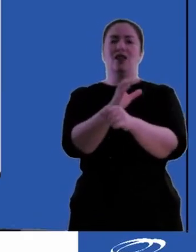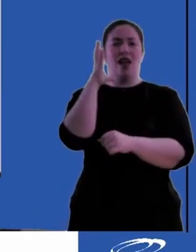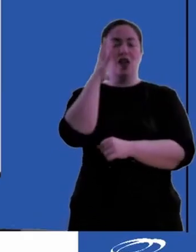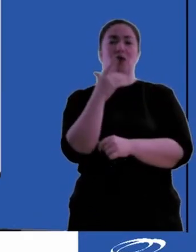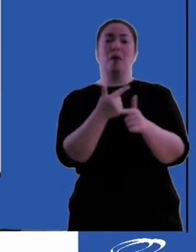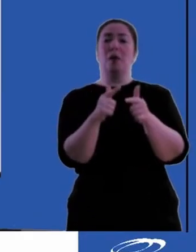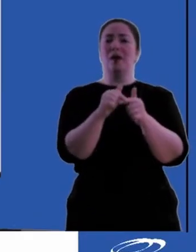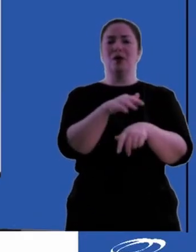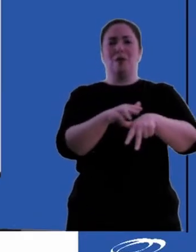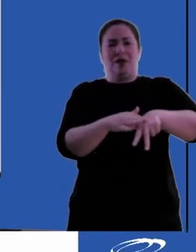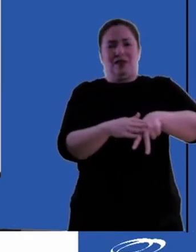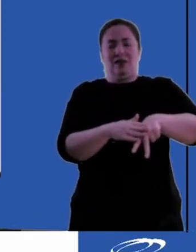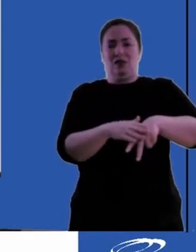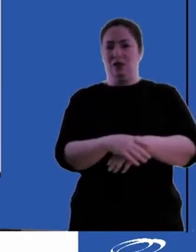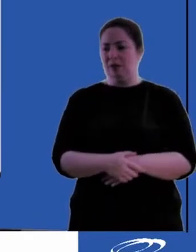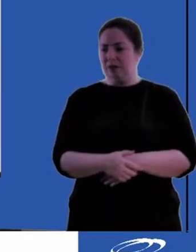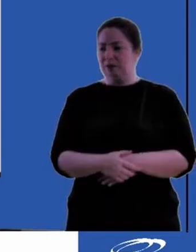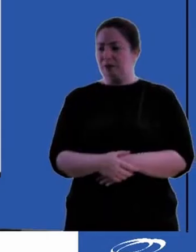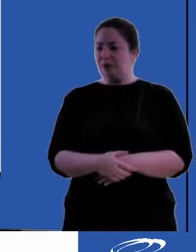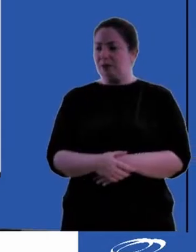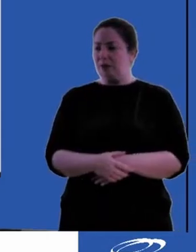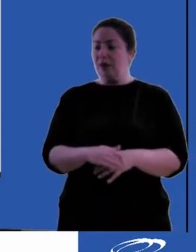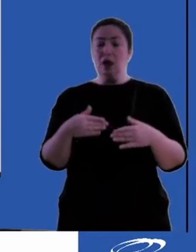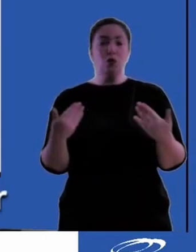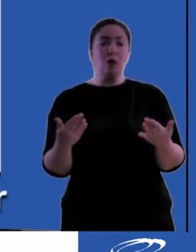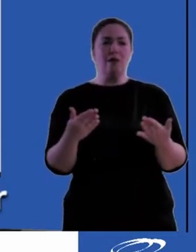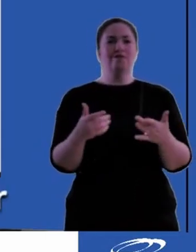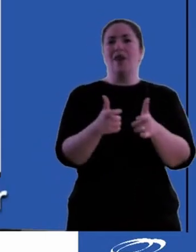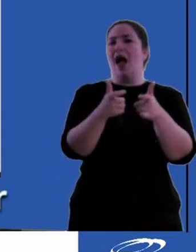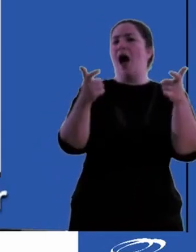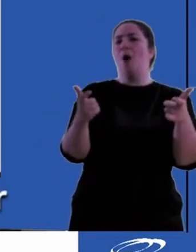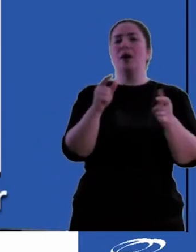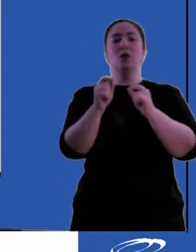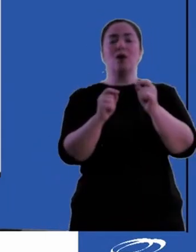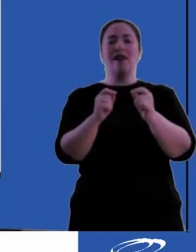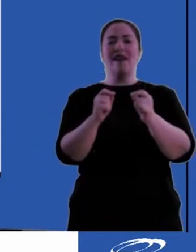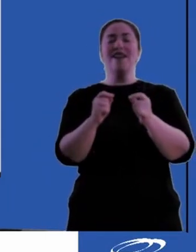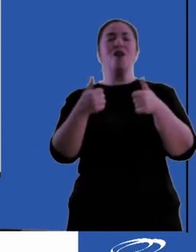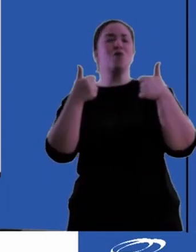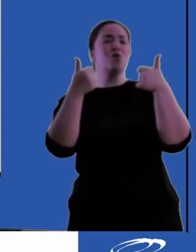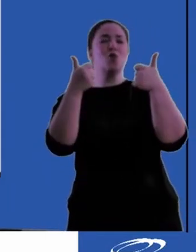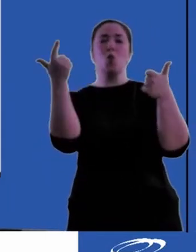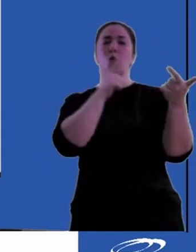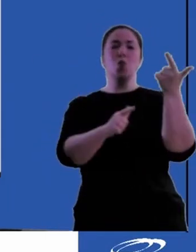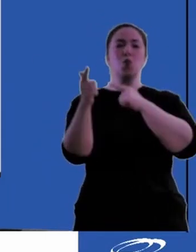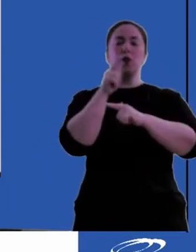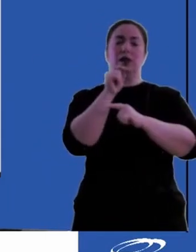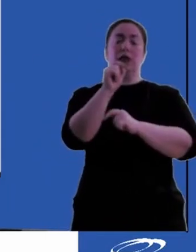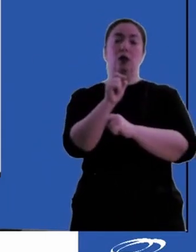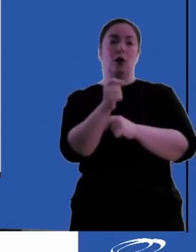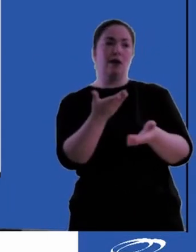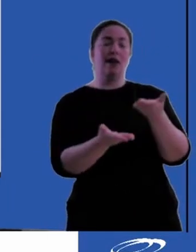they've really risen up. So that's good, right? We have a lot more data. We much better understand how to diagnose this infection. And